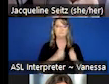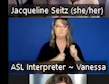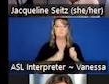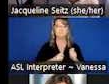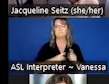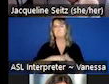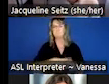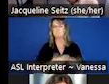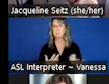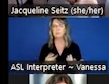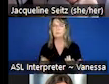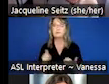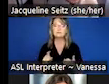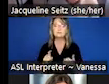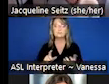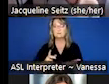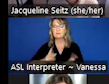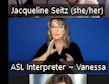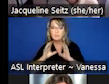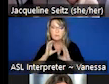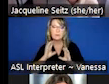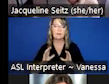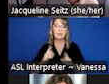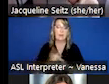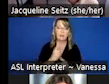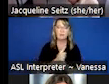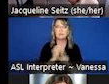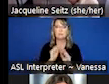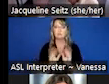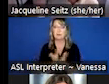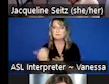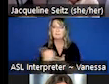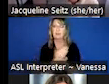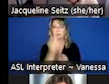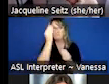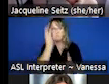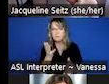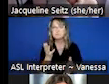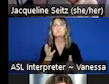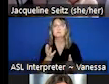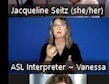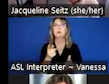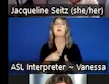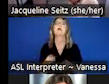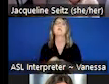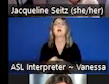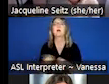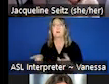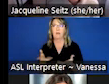be communicating accurate and transparent information and then have a way of accepting